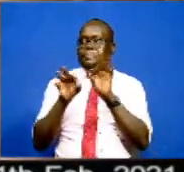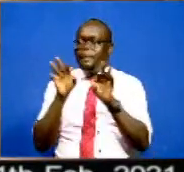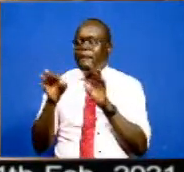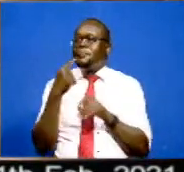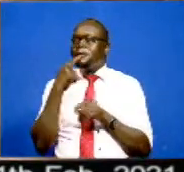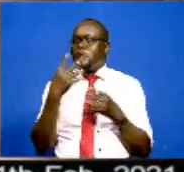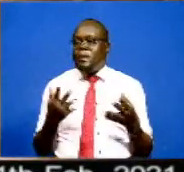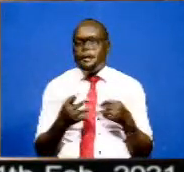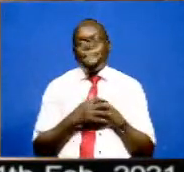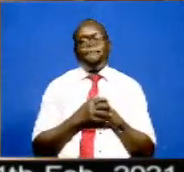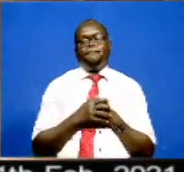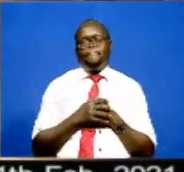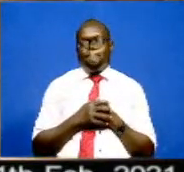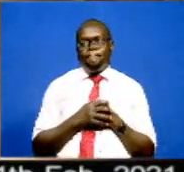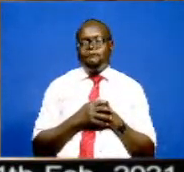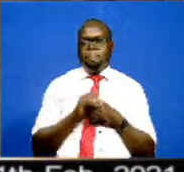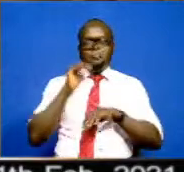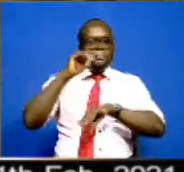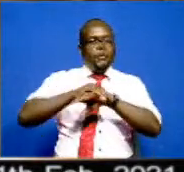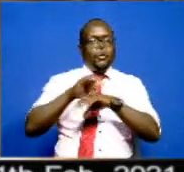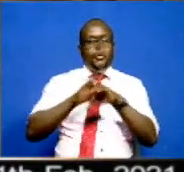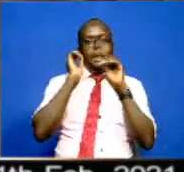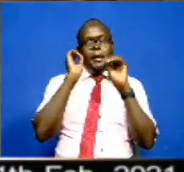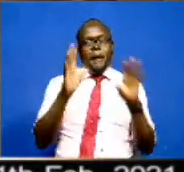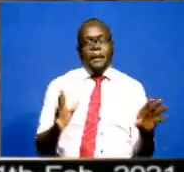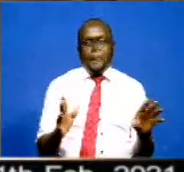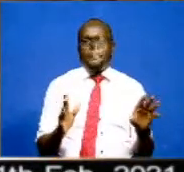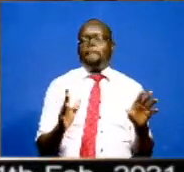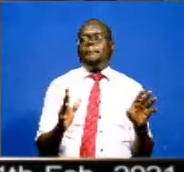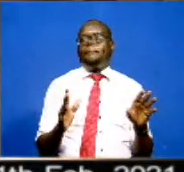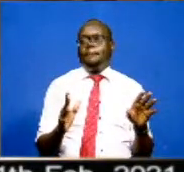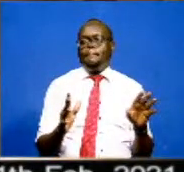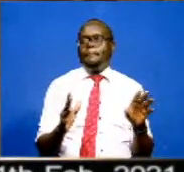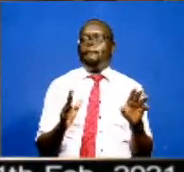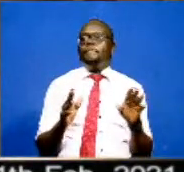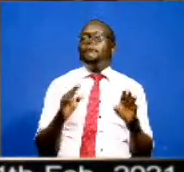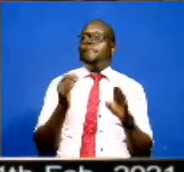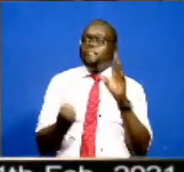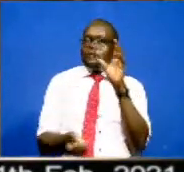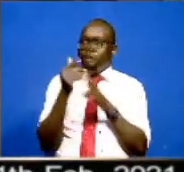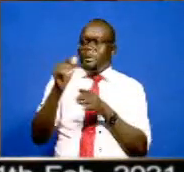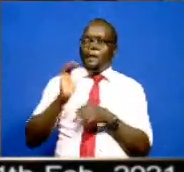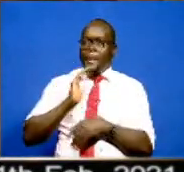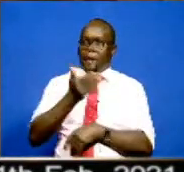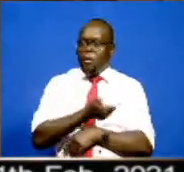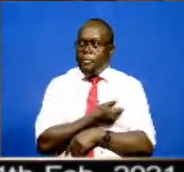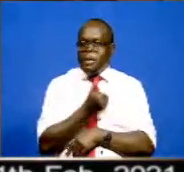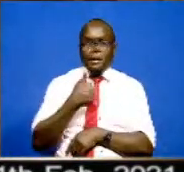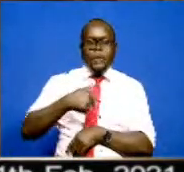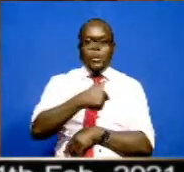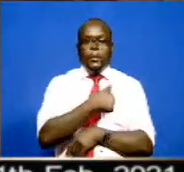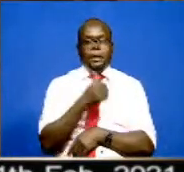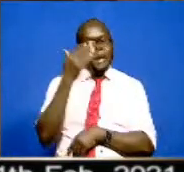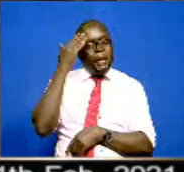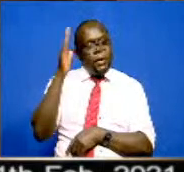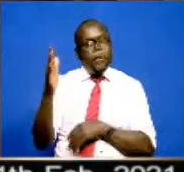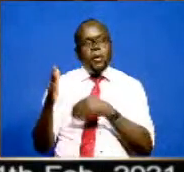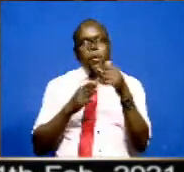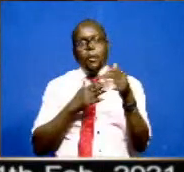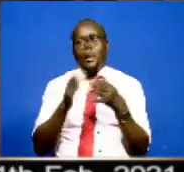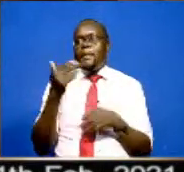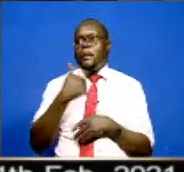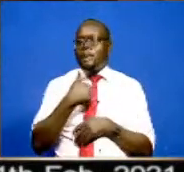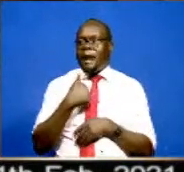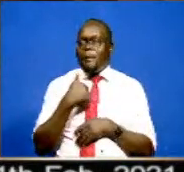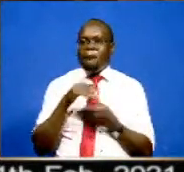said it will not be good to then reconstitute this committee. We are not even sure whether there will be how